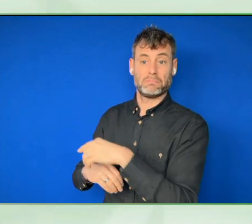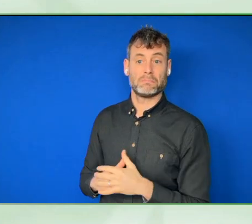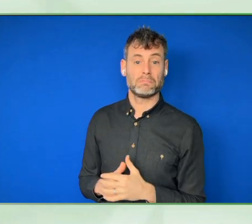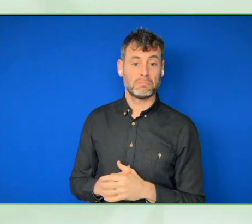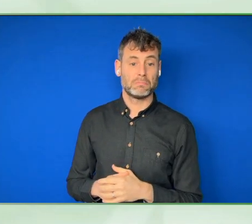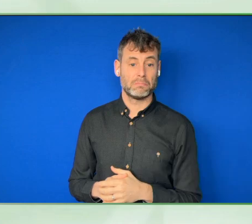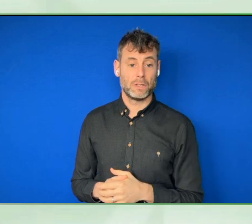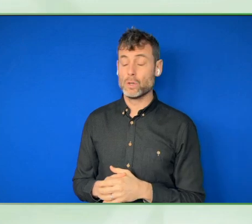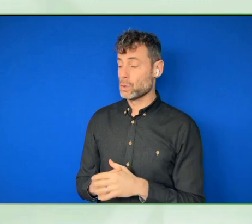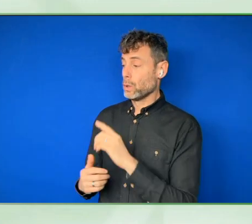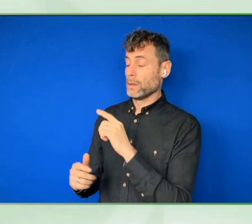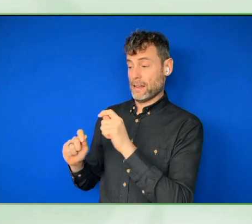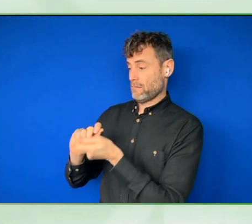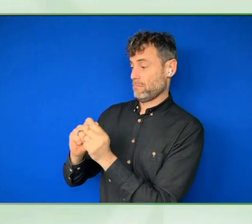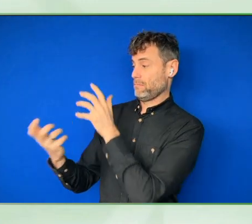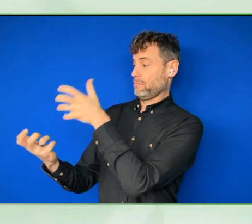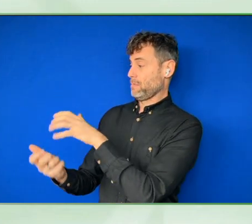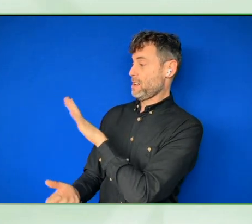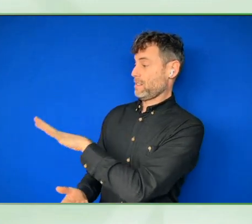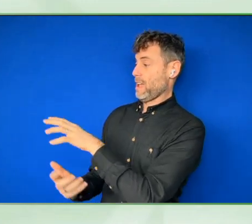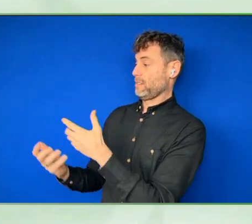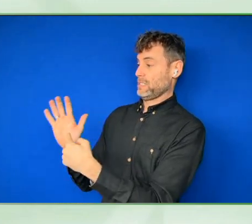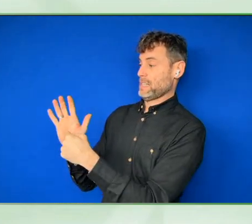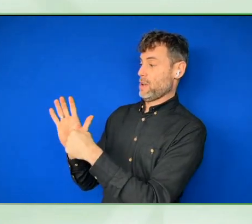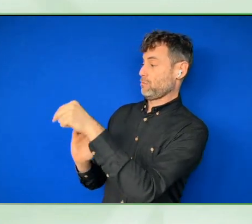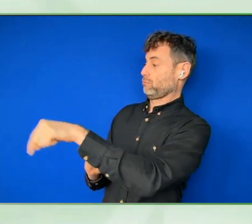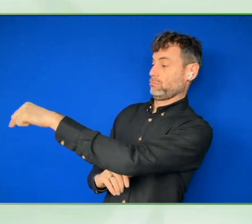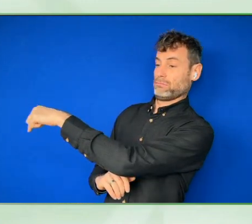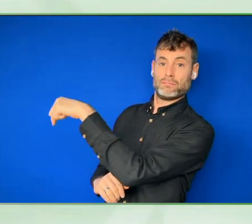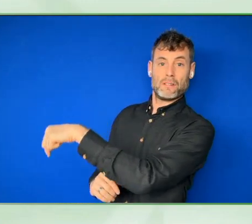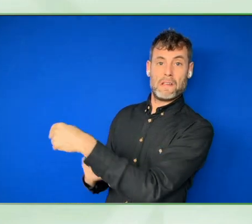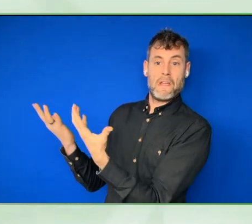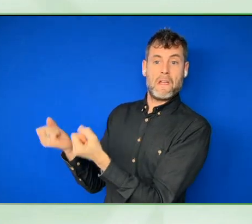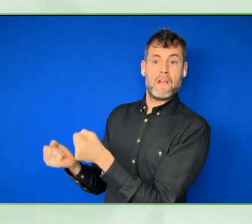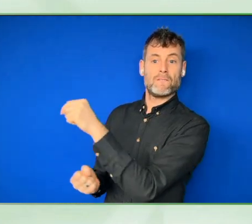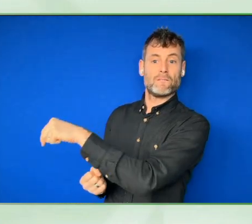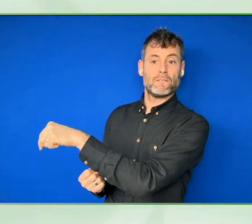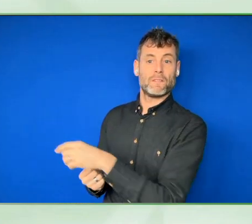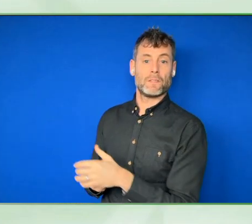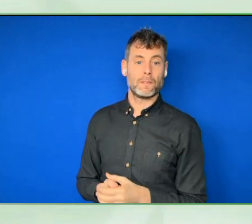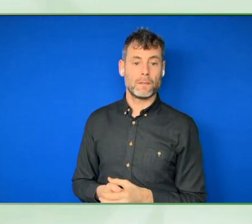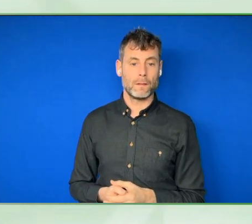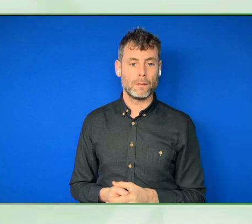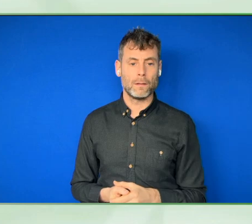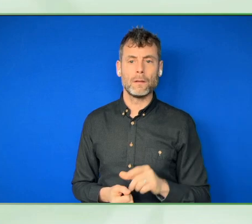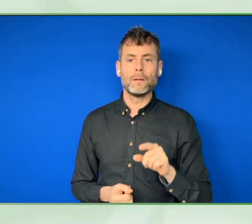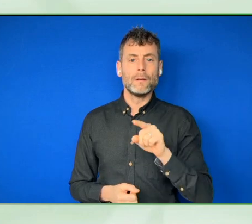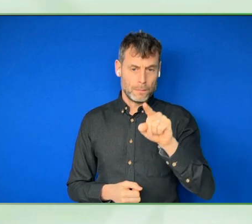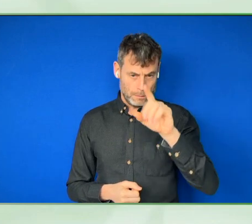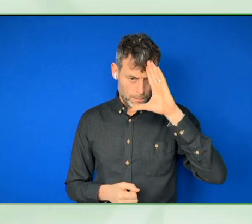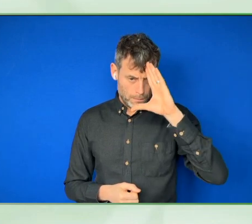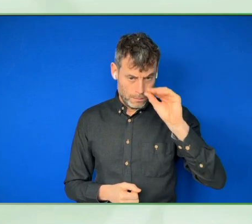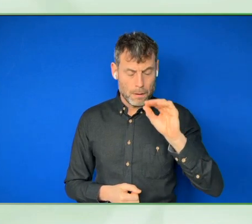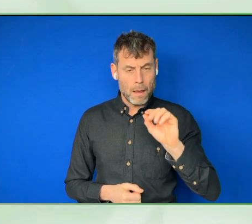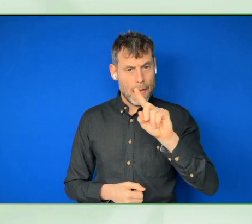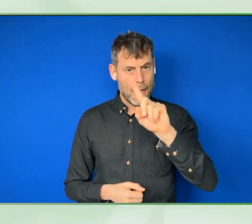Yes. Thank you, Rosario. And in terms of the funding model, how important were donors and